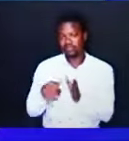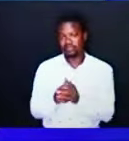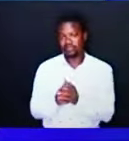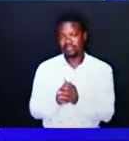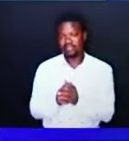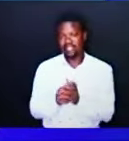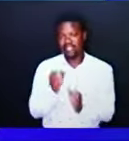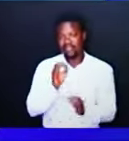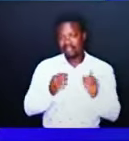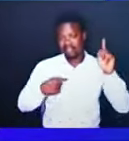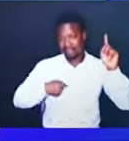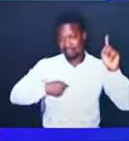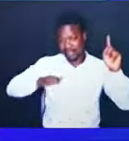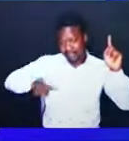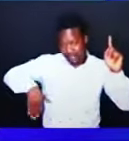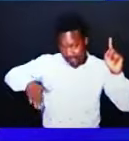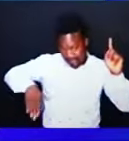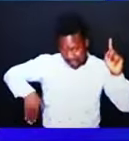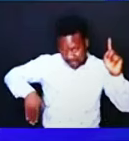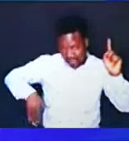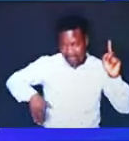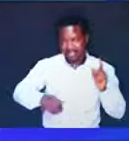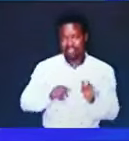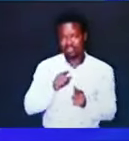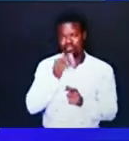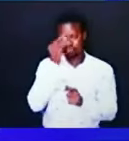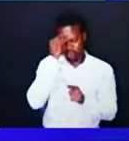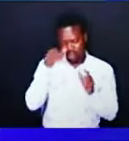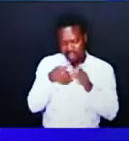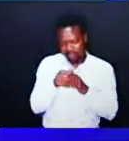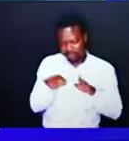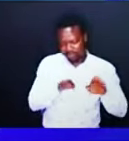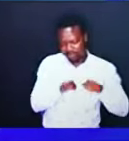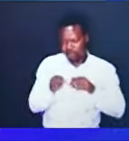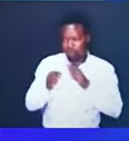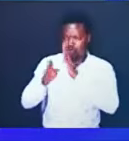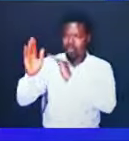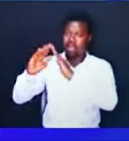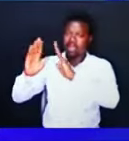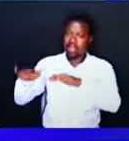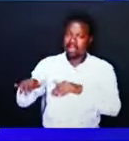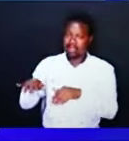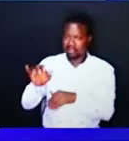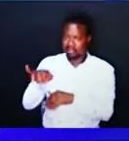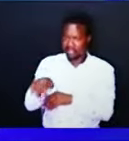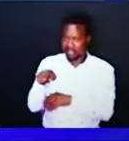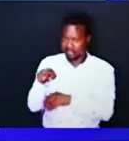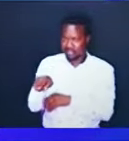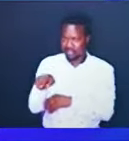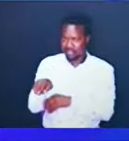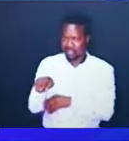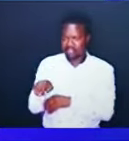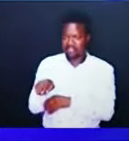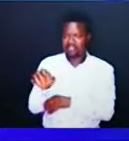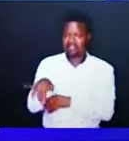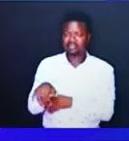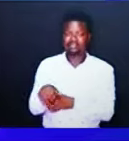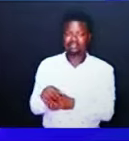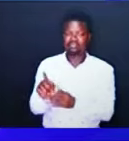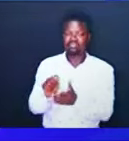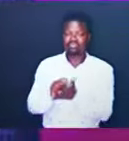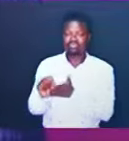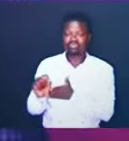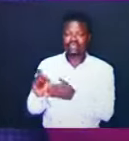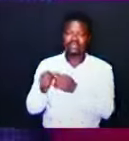"Ebi amecheria when hunu said yes, say ubu ubra onyanku ponfia eyo onyanku ponti asifo na safo no kure dum